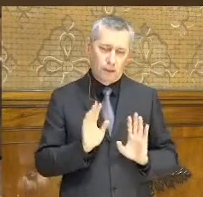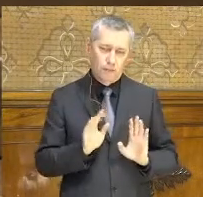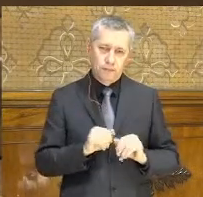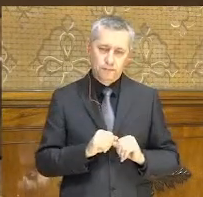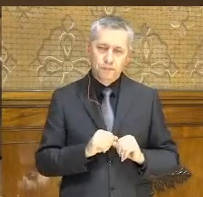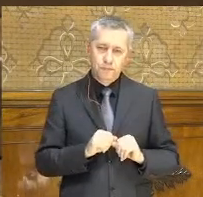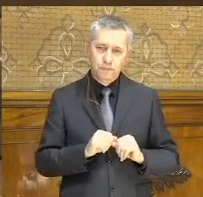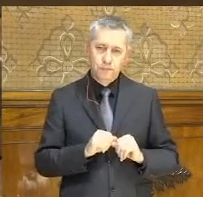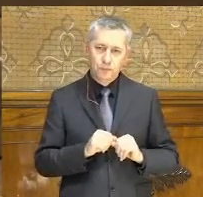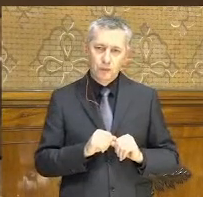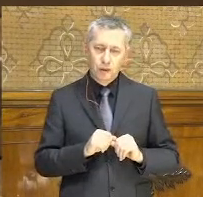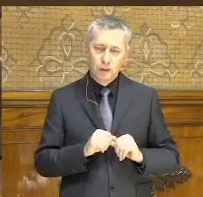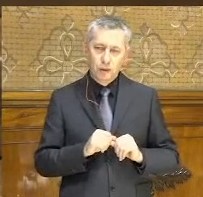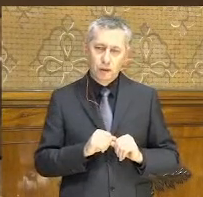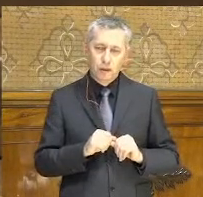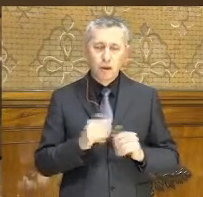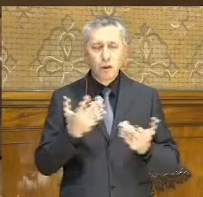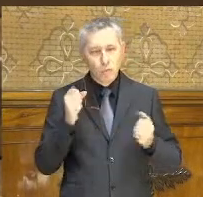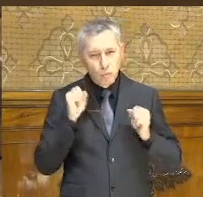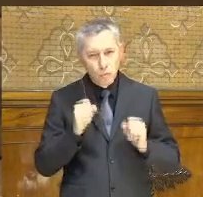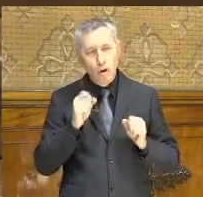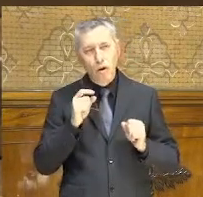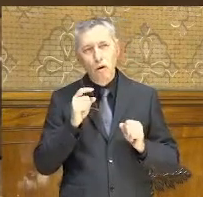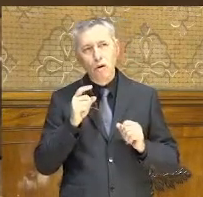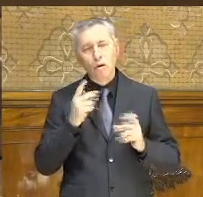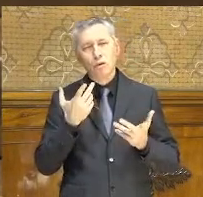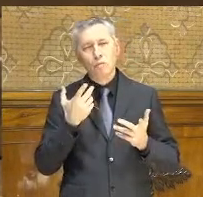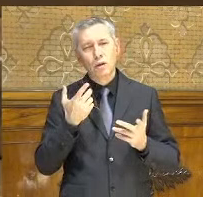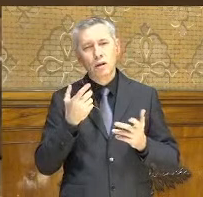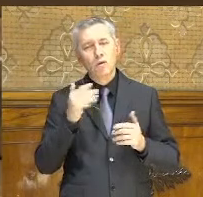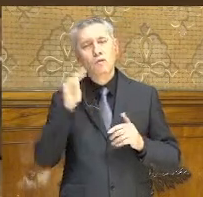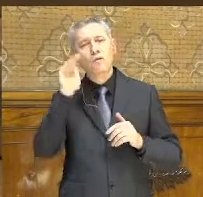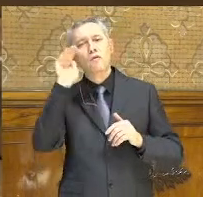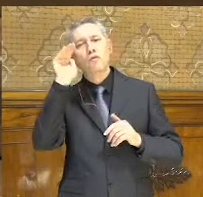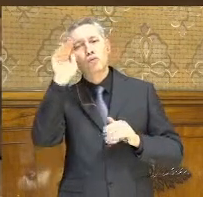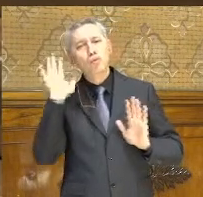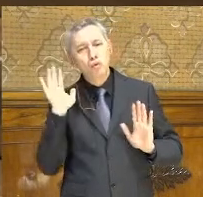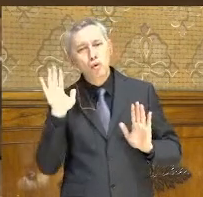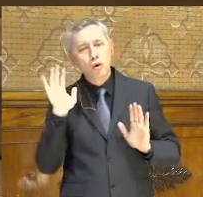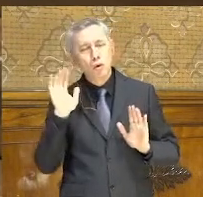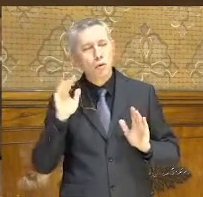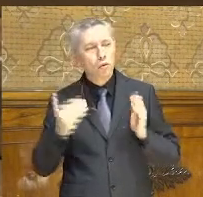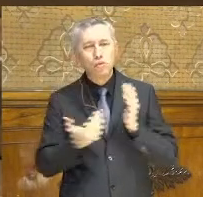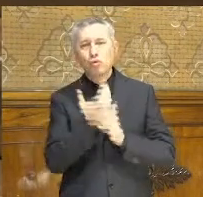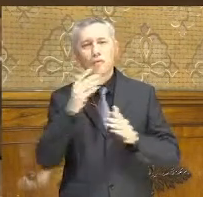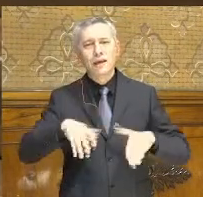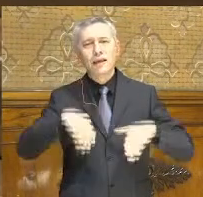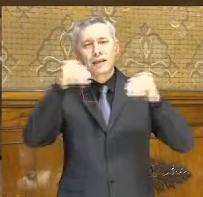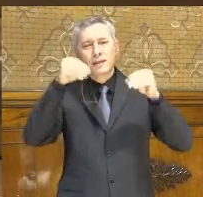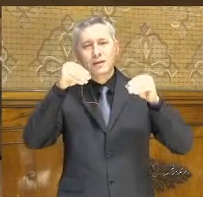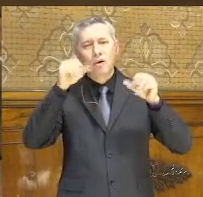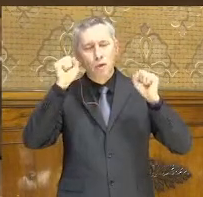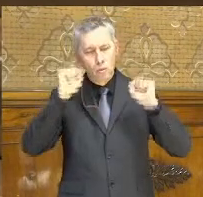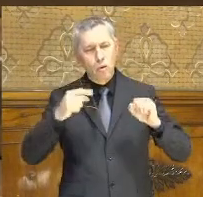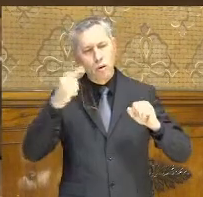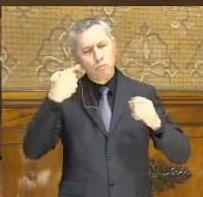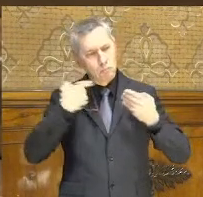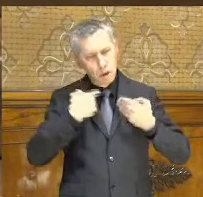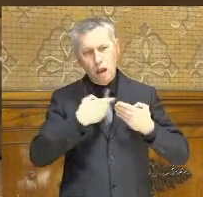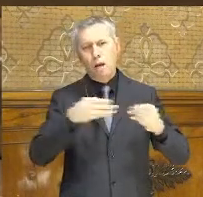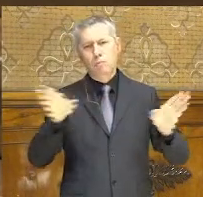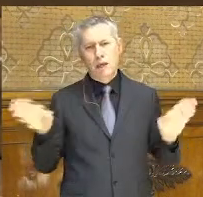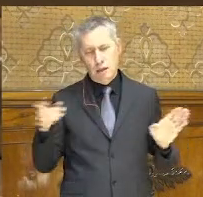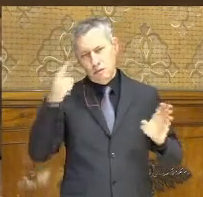welcome the future or a new beginning if you stay open. Isn't this the state that would allow to